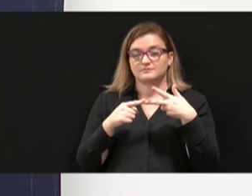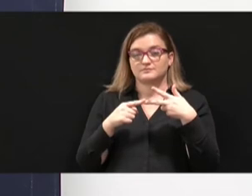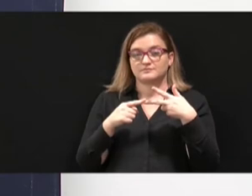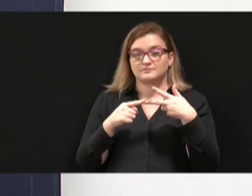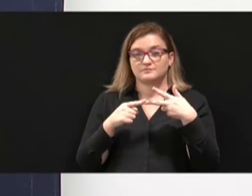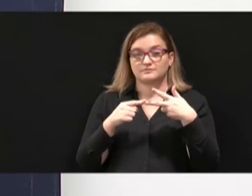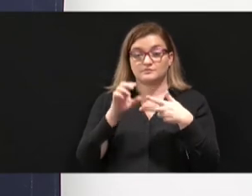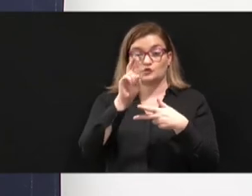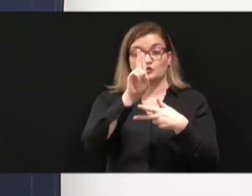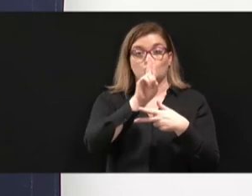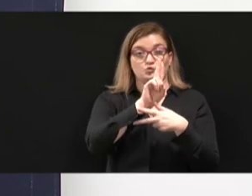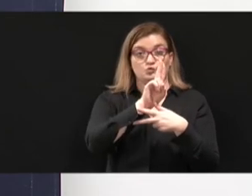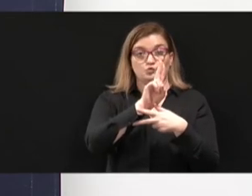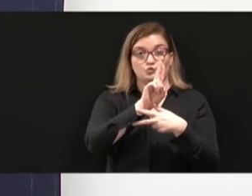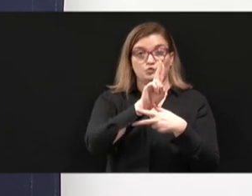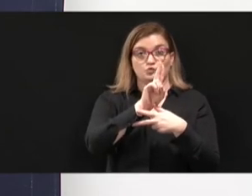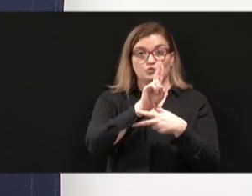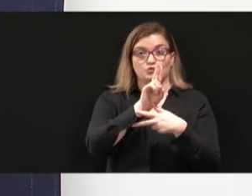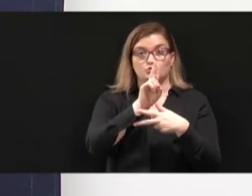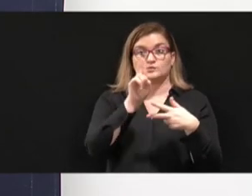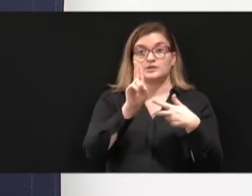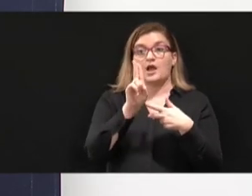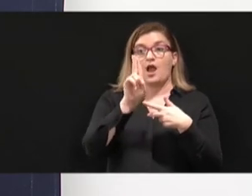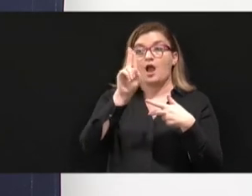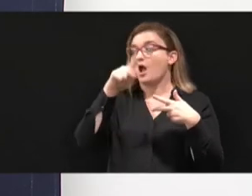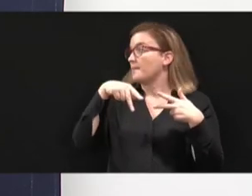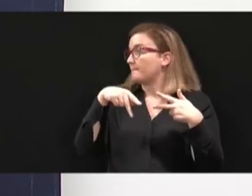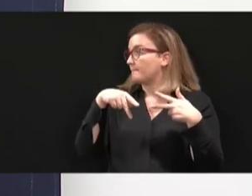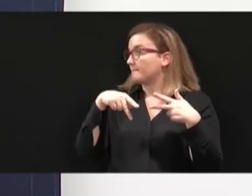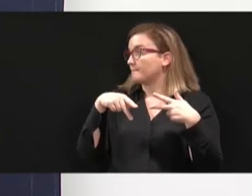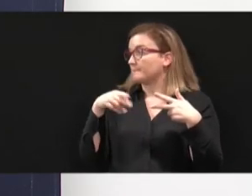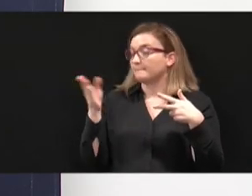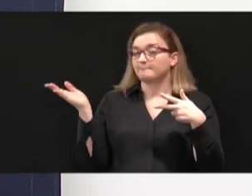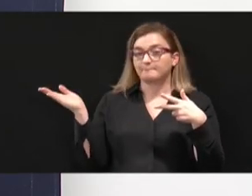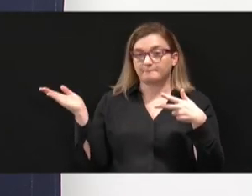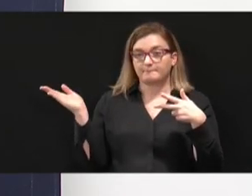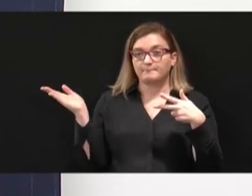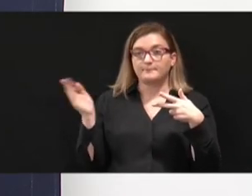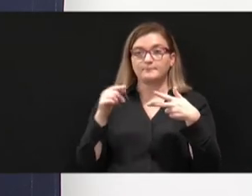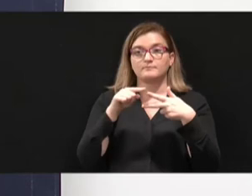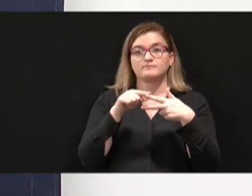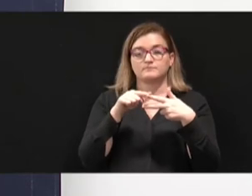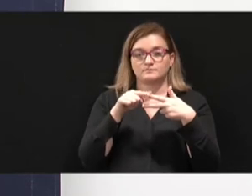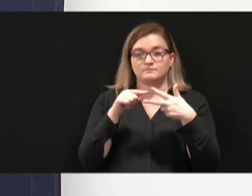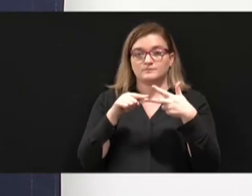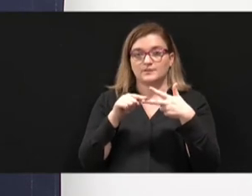And for you, it's up. You, up,